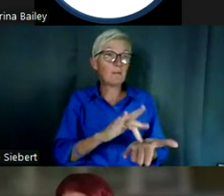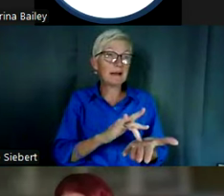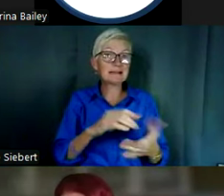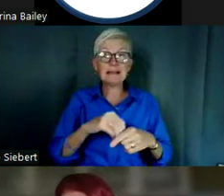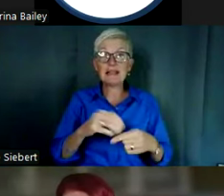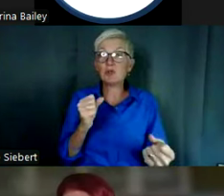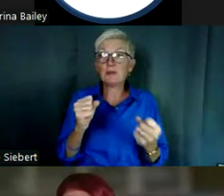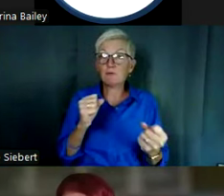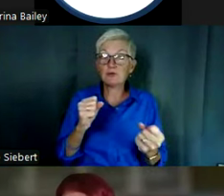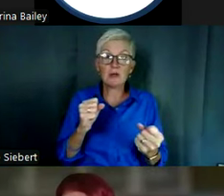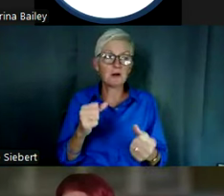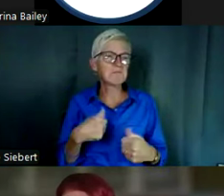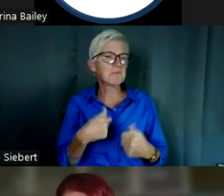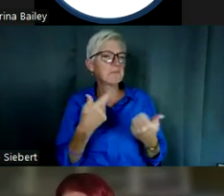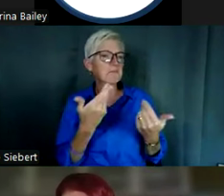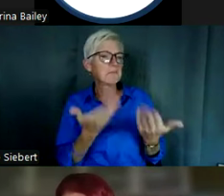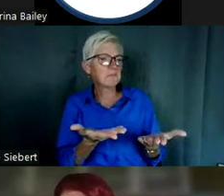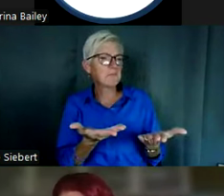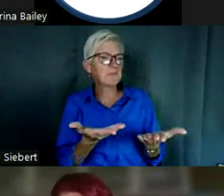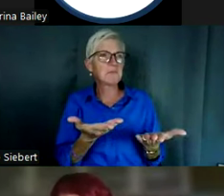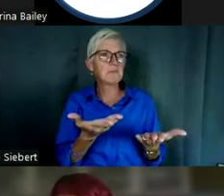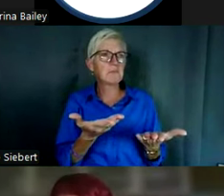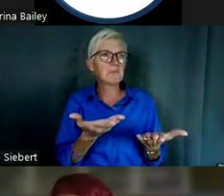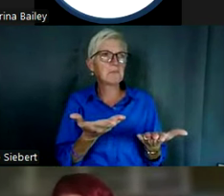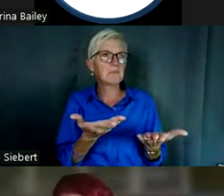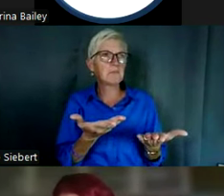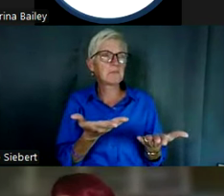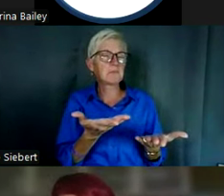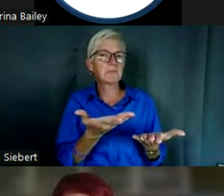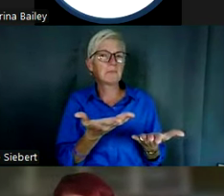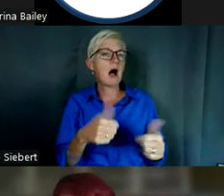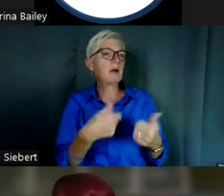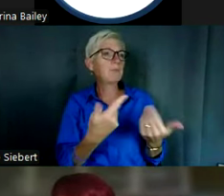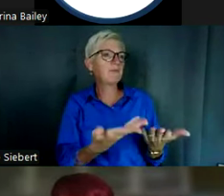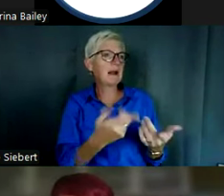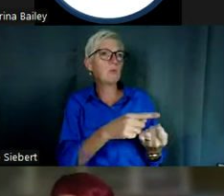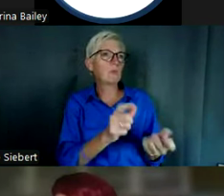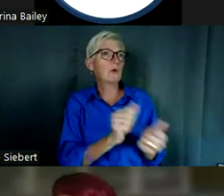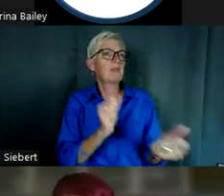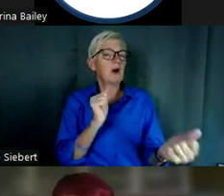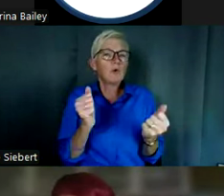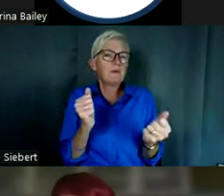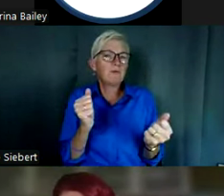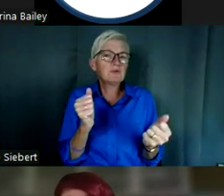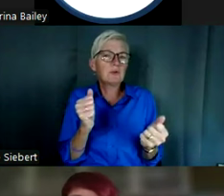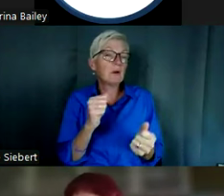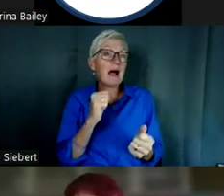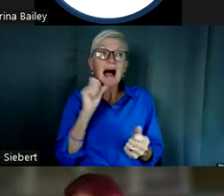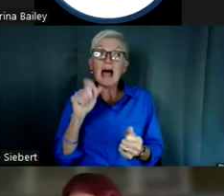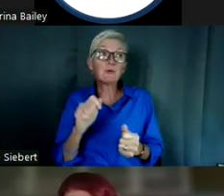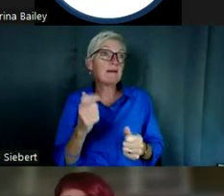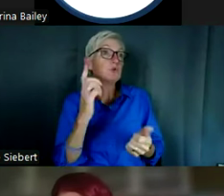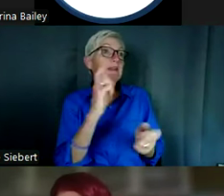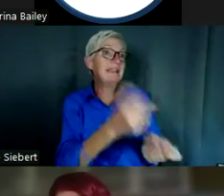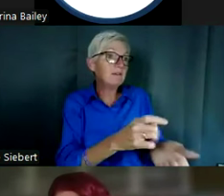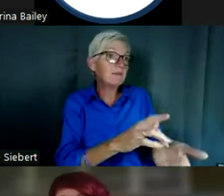to accommodate them by providing them with a refrigerator for their medications. I'm not responsible for the medication itself, for administering it, but I'm